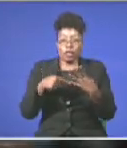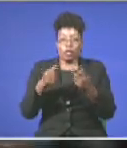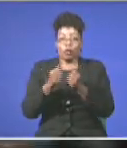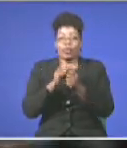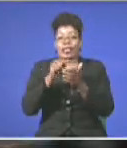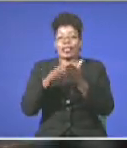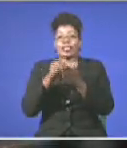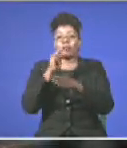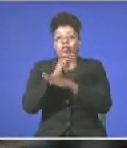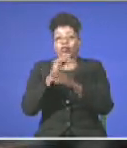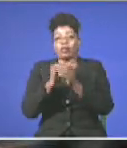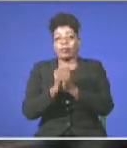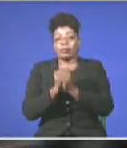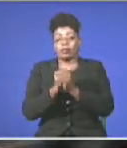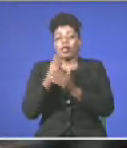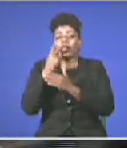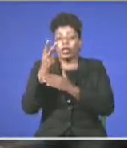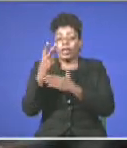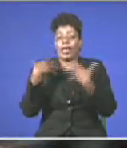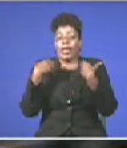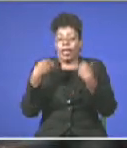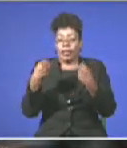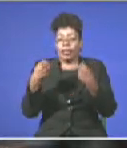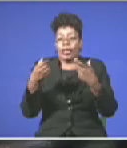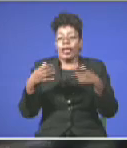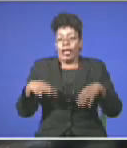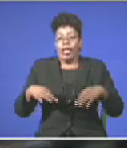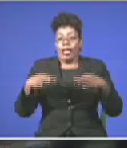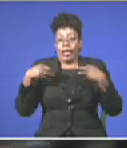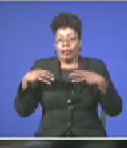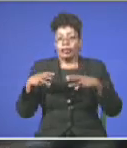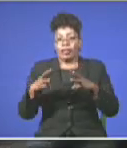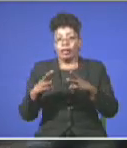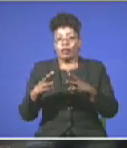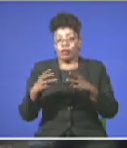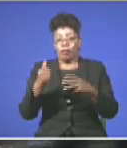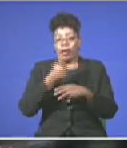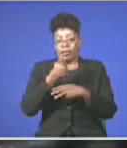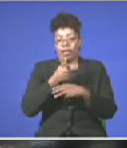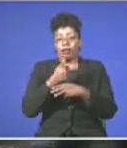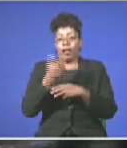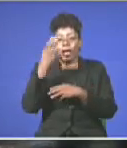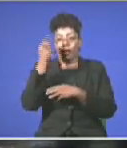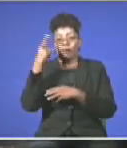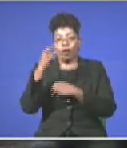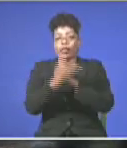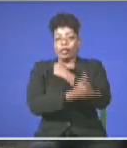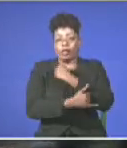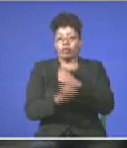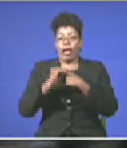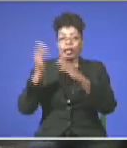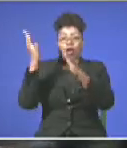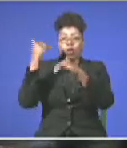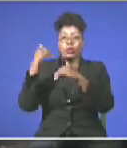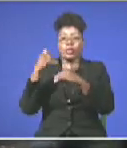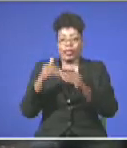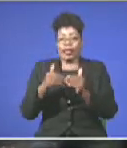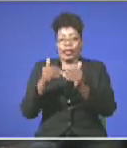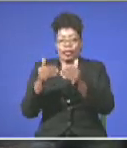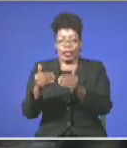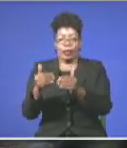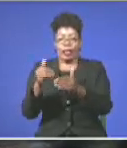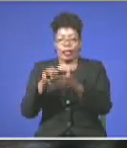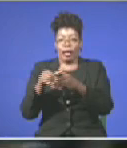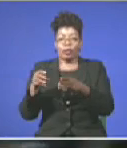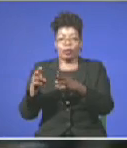Living a healthier lifestyle is definitely important for not only myself but also for the country, and I'm hoping that we can take another step in